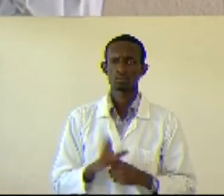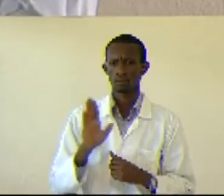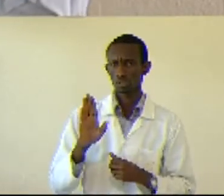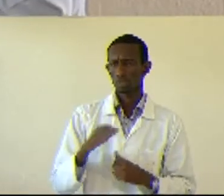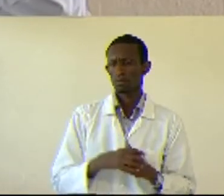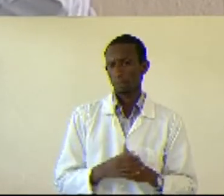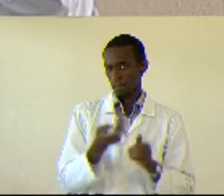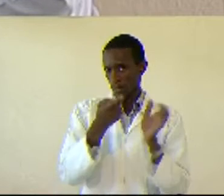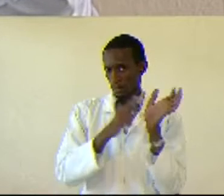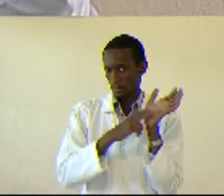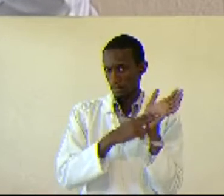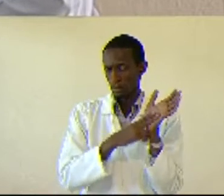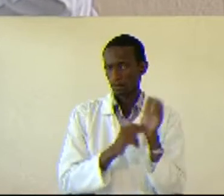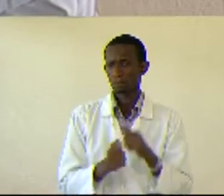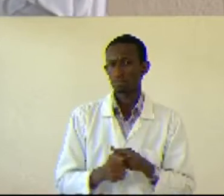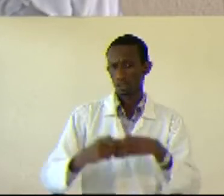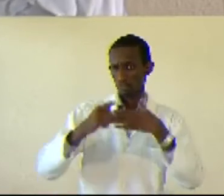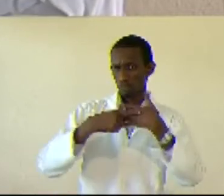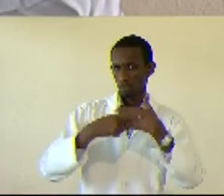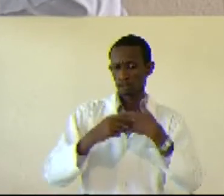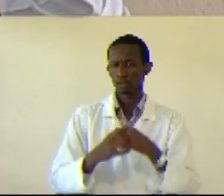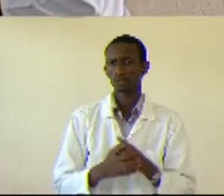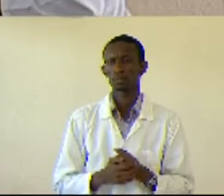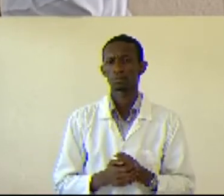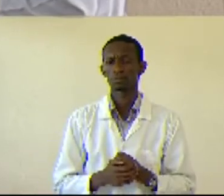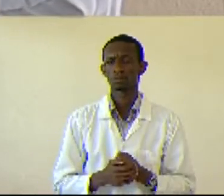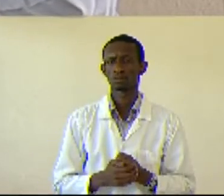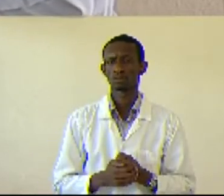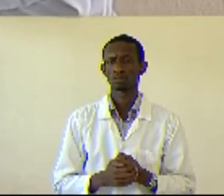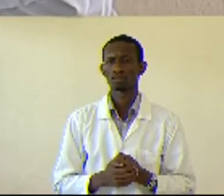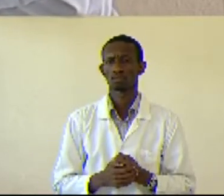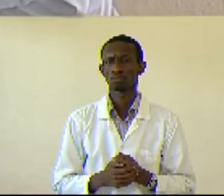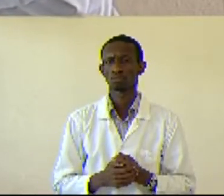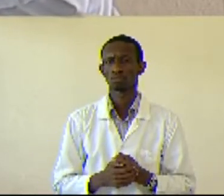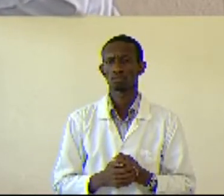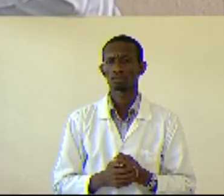equal to minus, right,